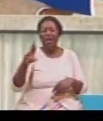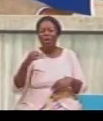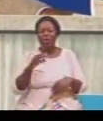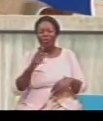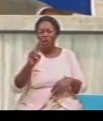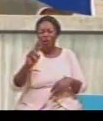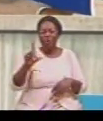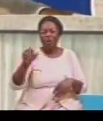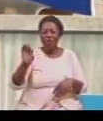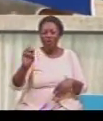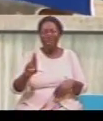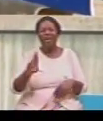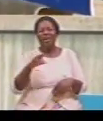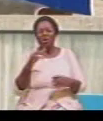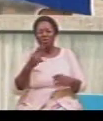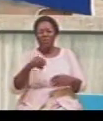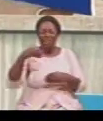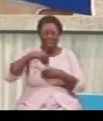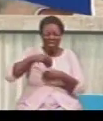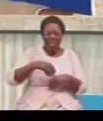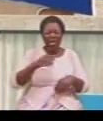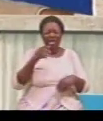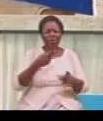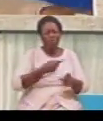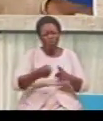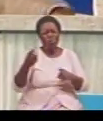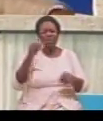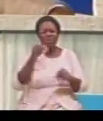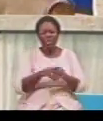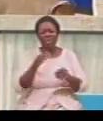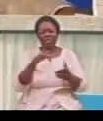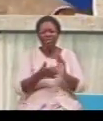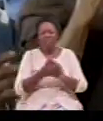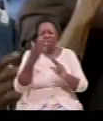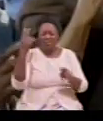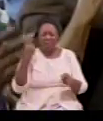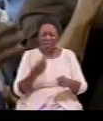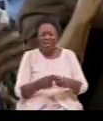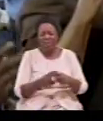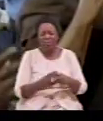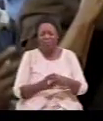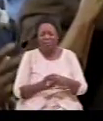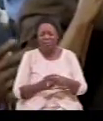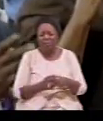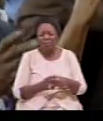ulcer, of the internal wound in Jesus' name.